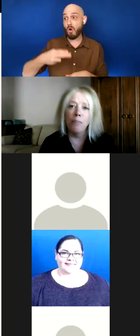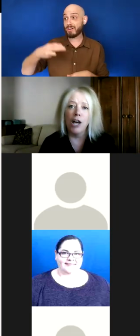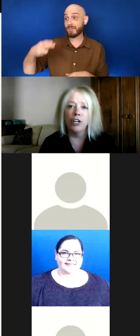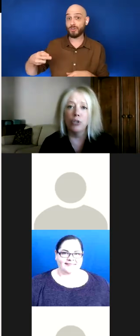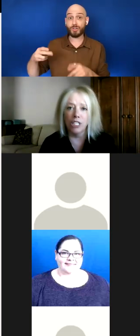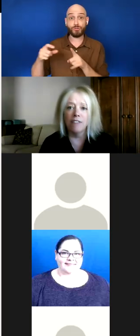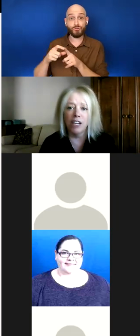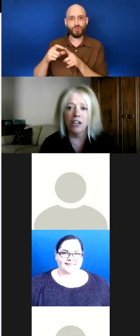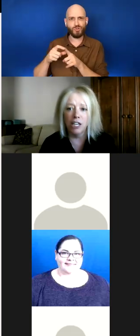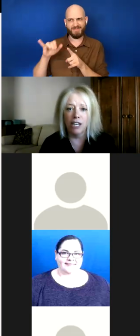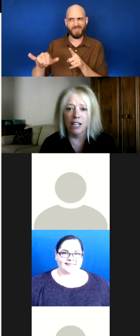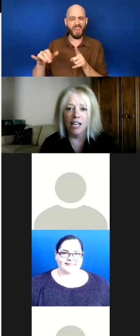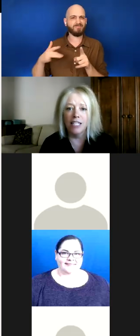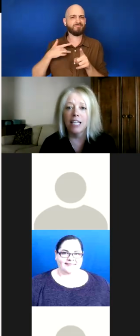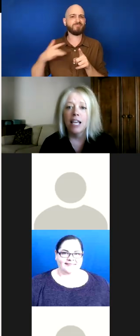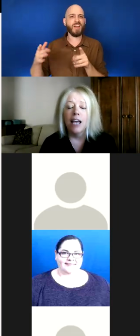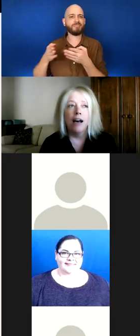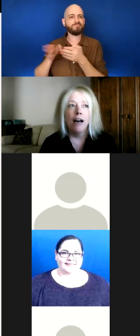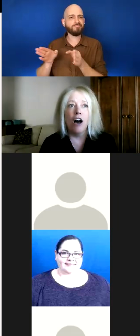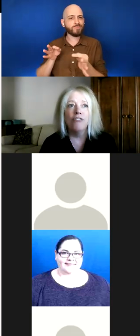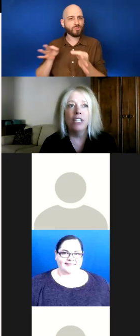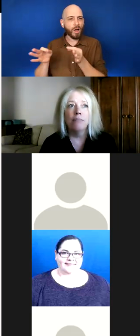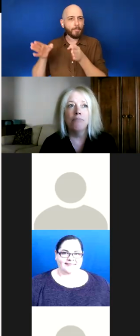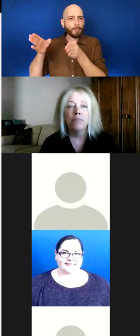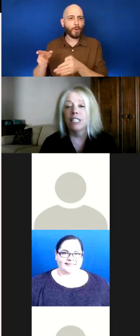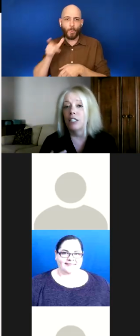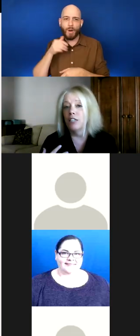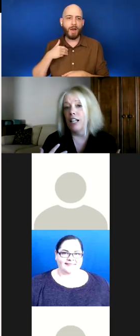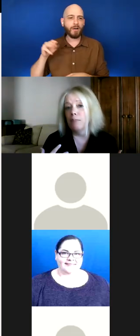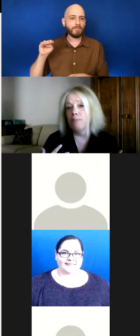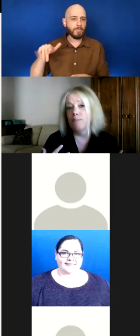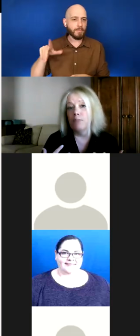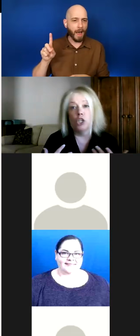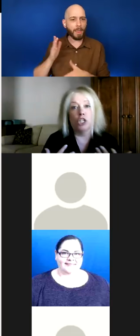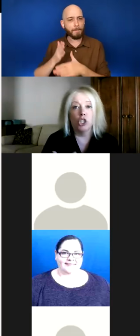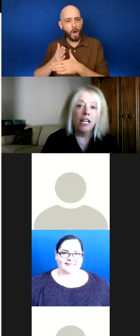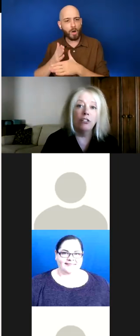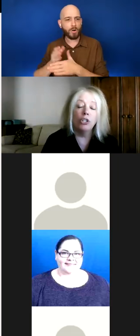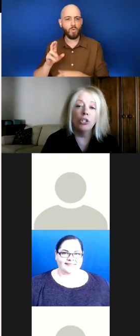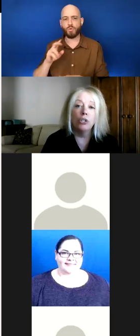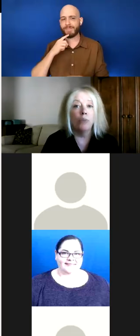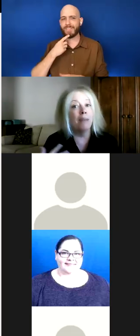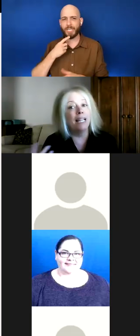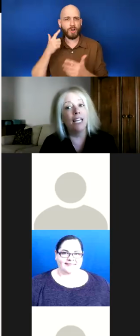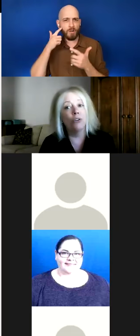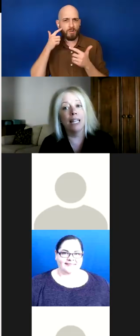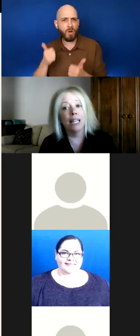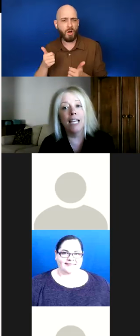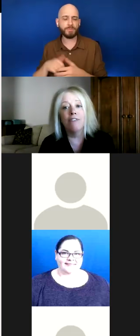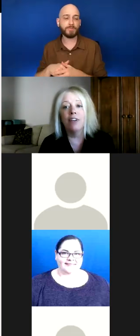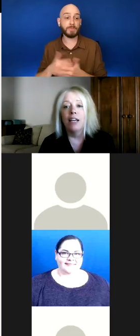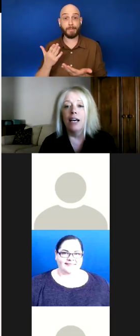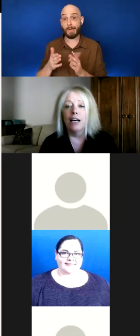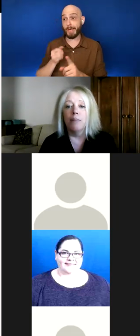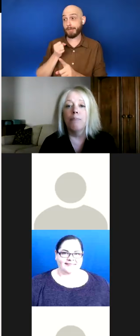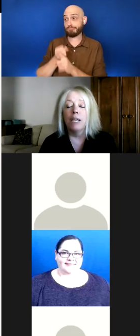mild, moderate, or severe hearing loss. Often this could develop during childhood or maybe later in